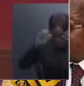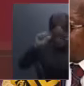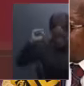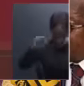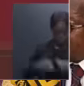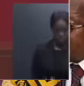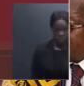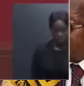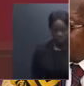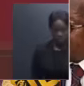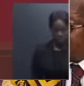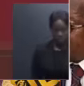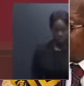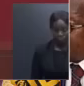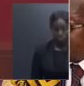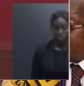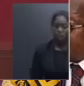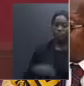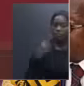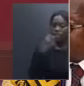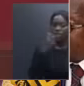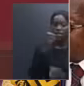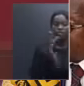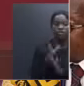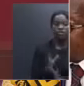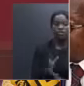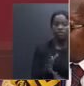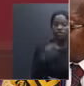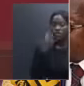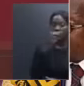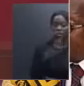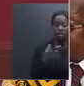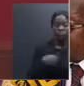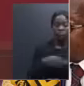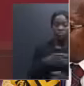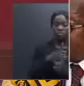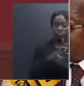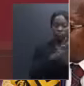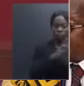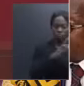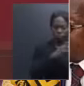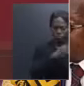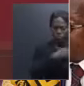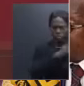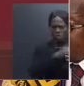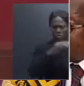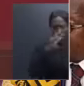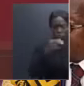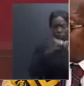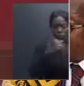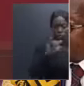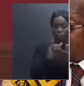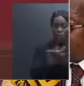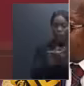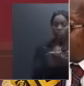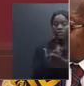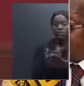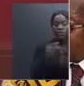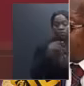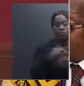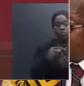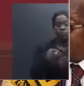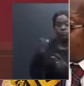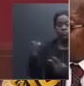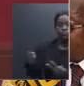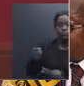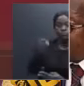Speaker, it is my respectful hope and expectation that the approval of the nominees